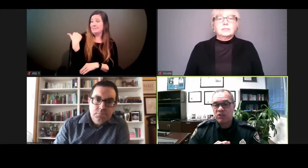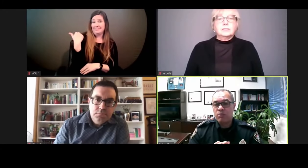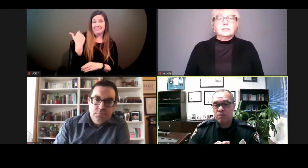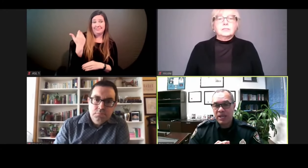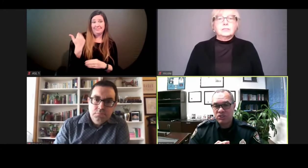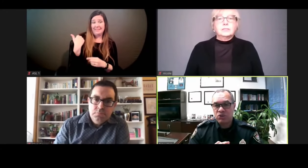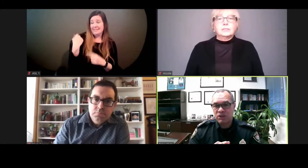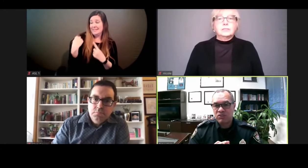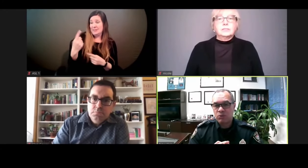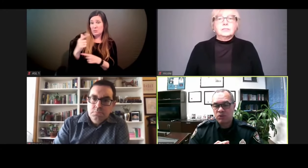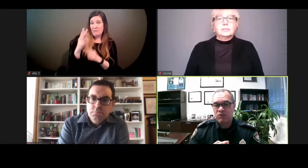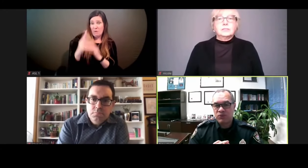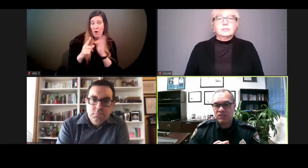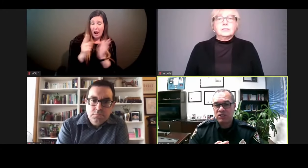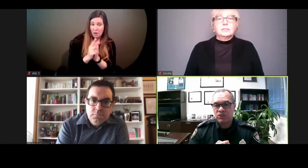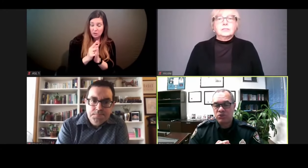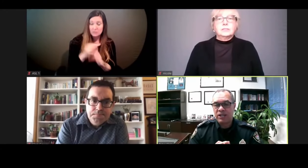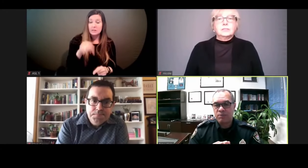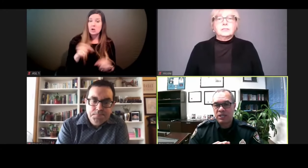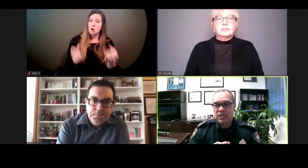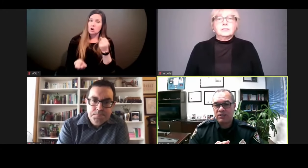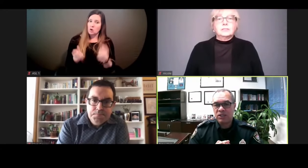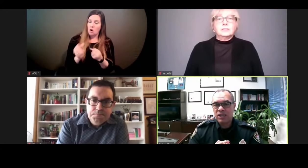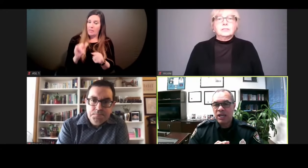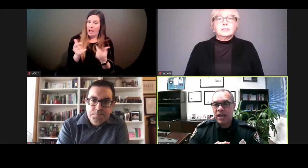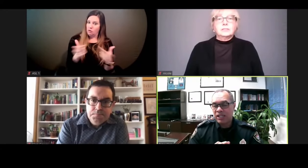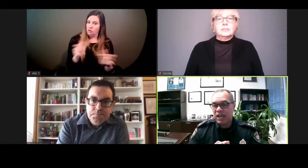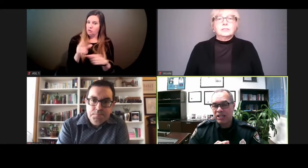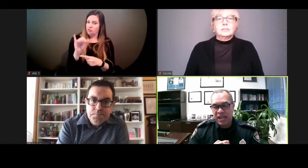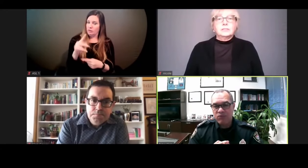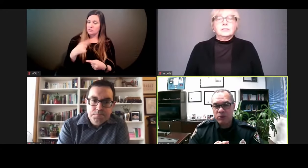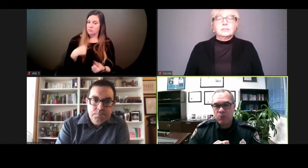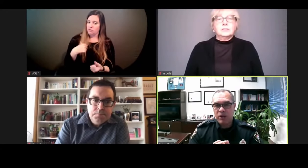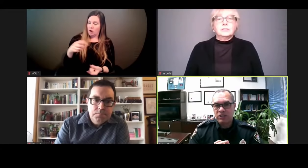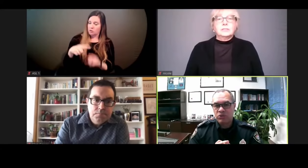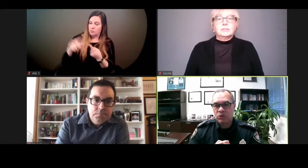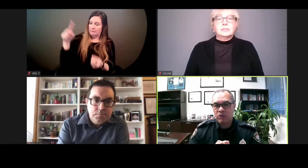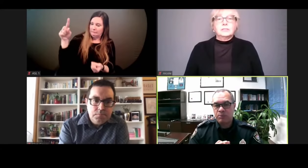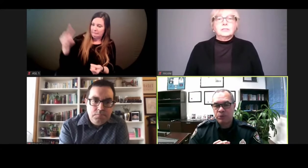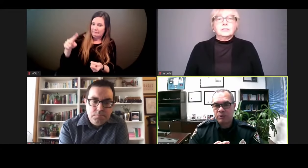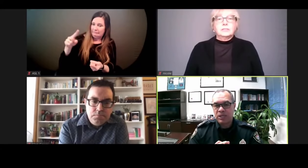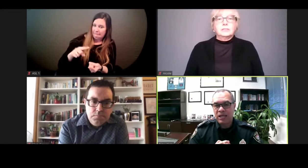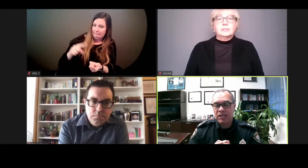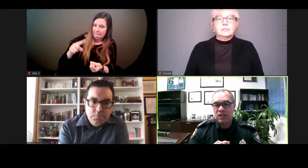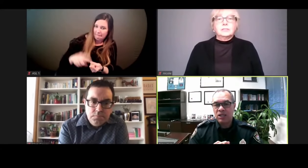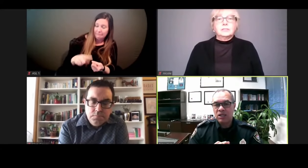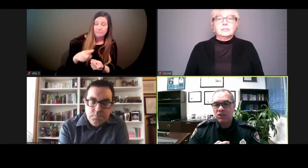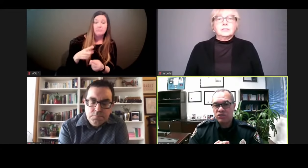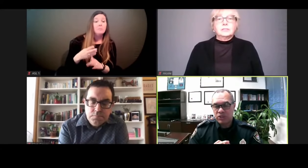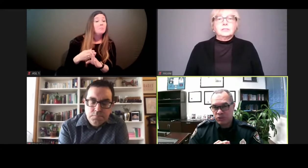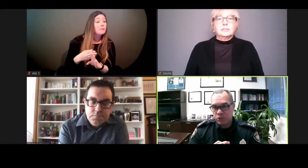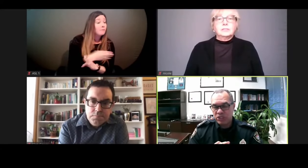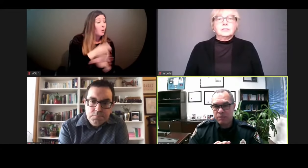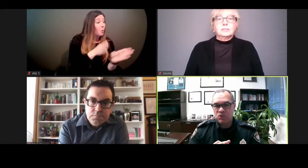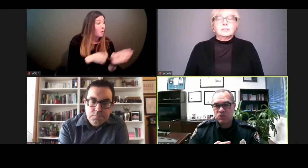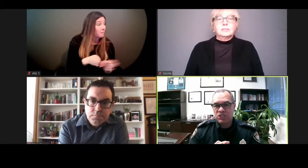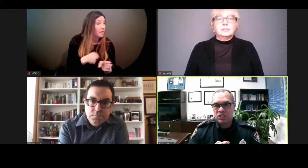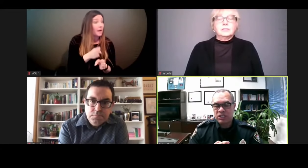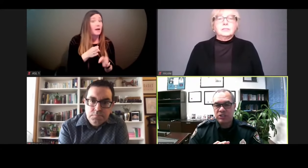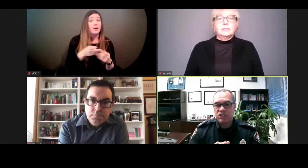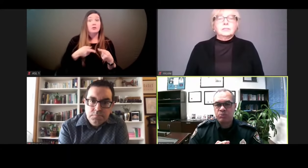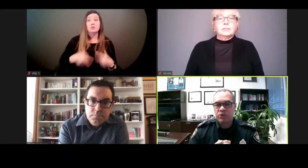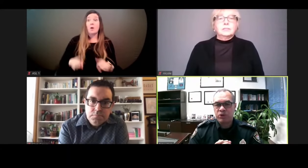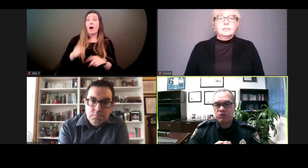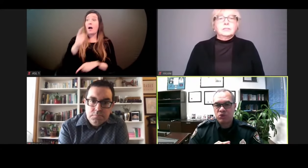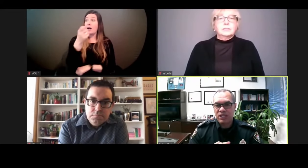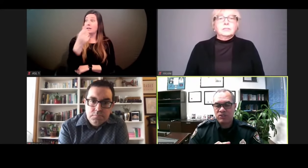is one of the major risks that we've been facing and trying to mitigate at every point throughout the pre-planning, through the demonstration and